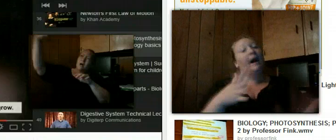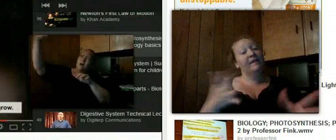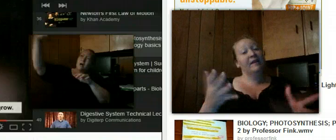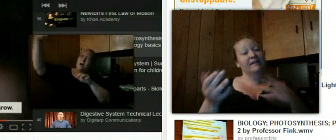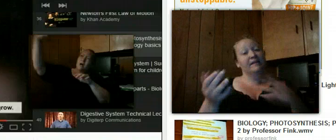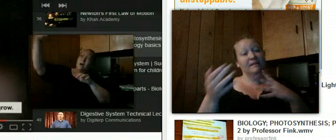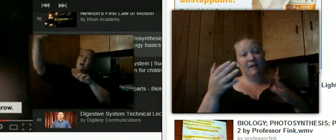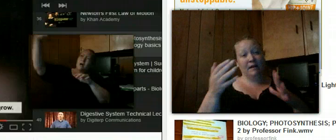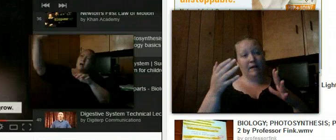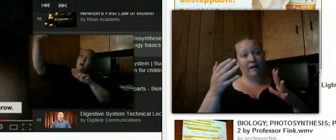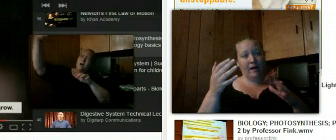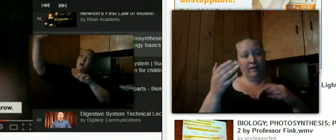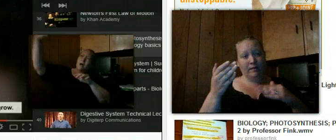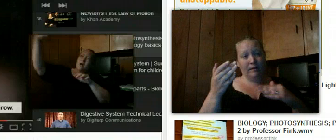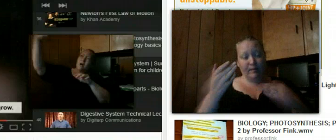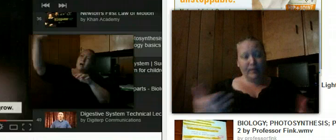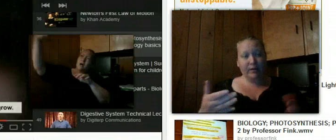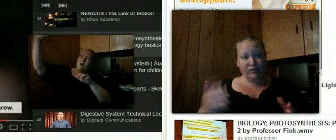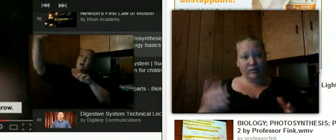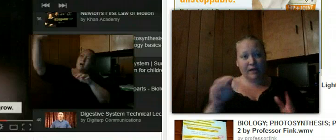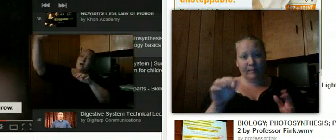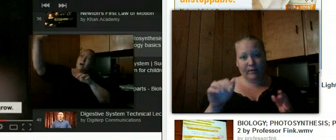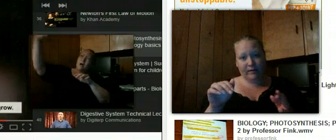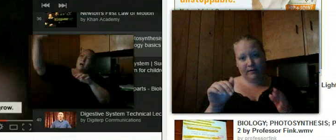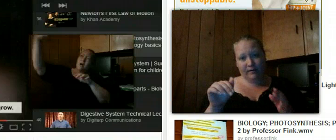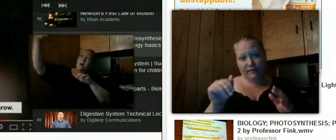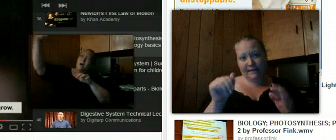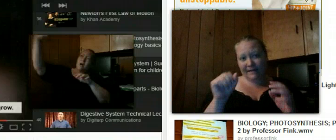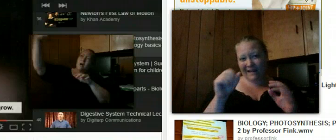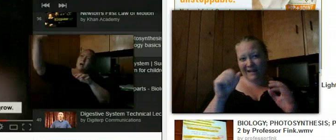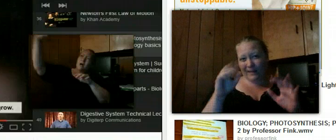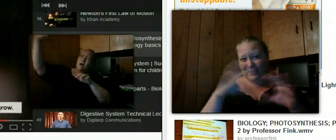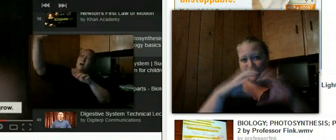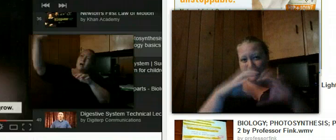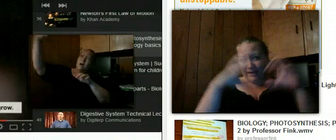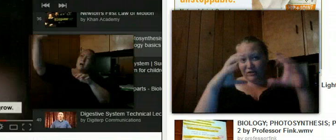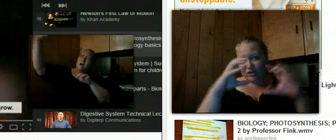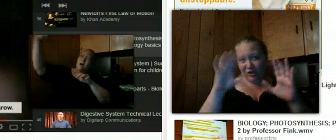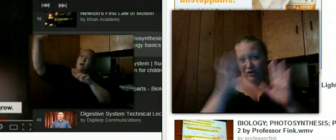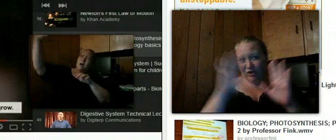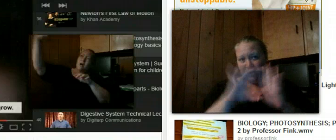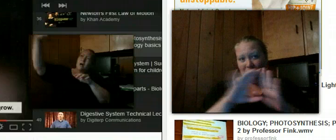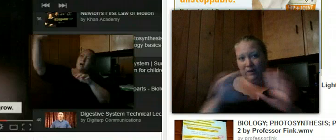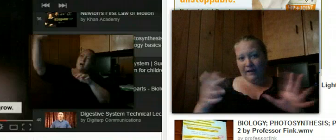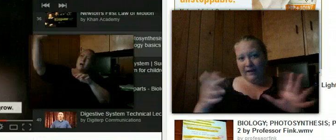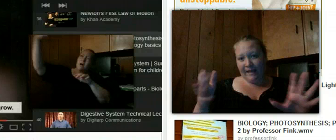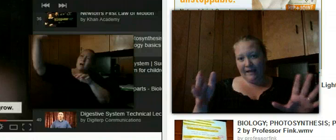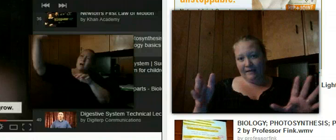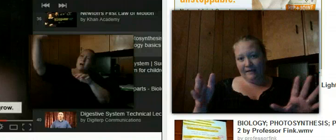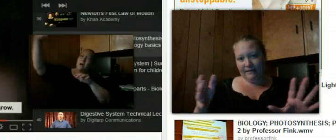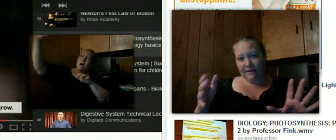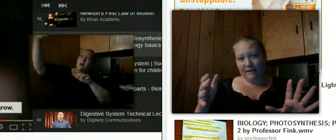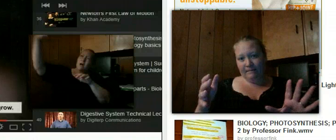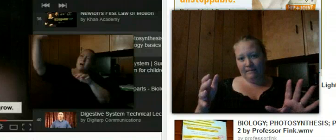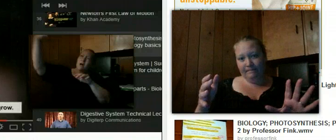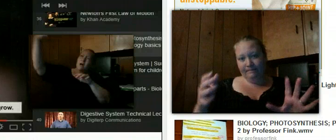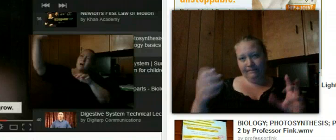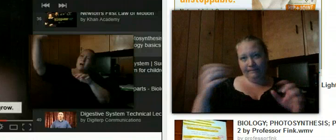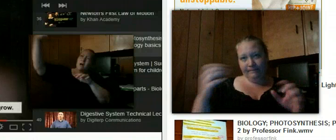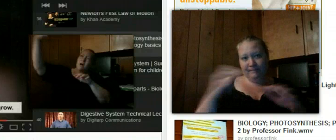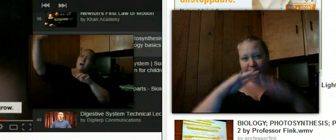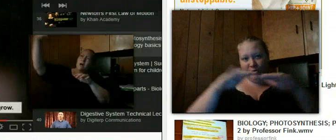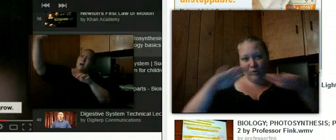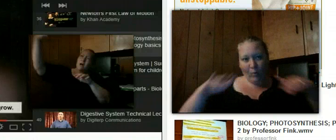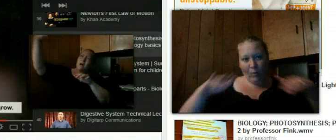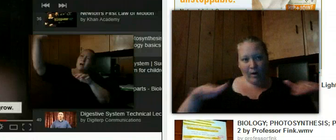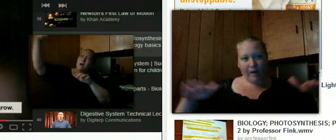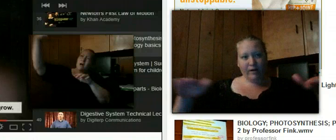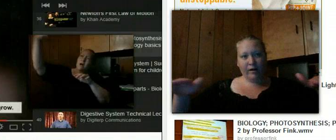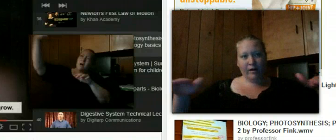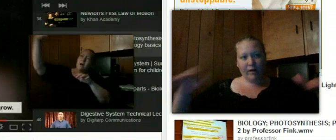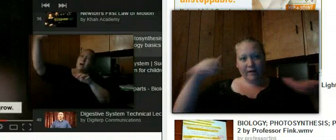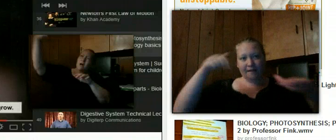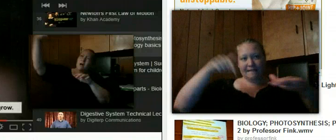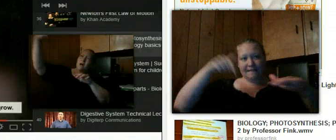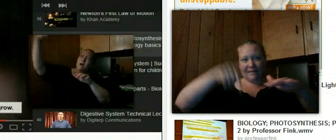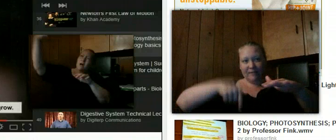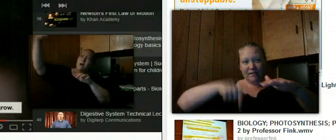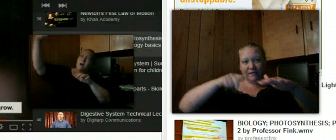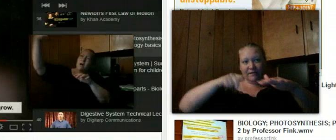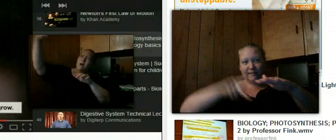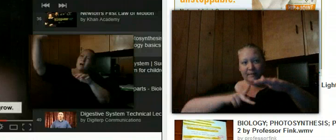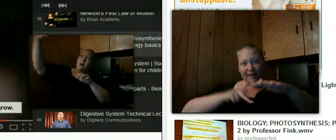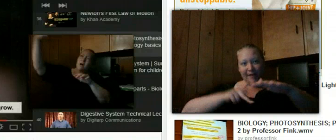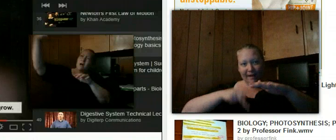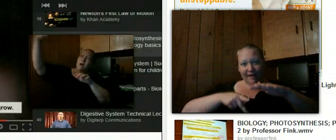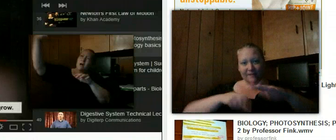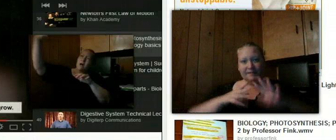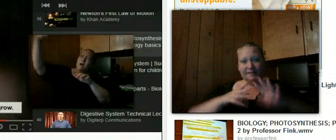or I think I did a pretty good job with setting that up as a picture, and with the water, and then